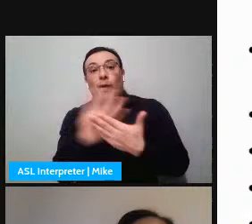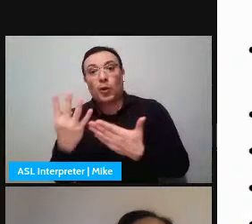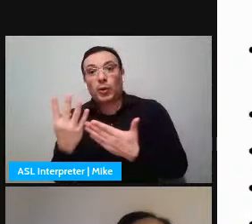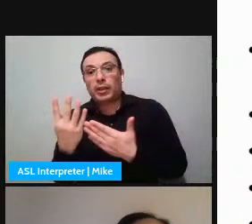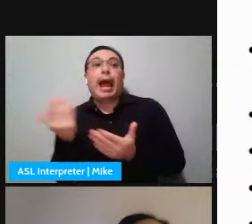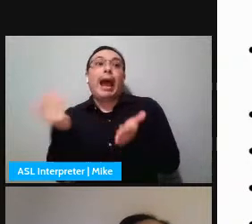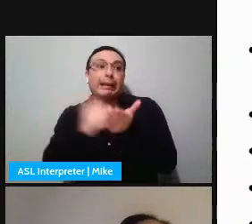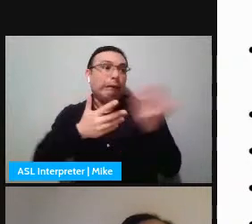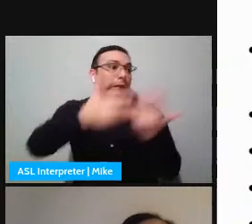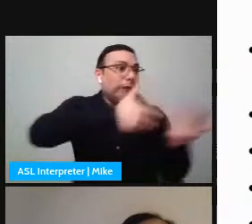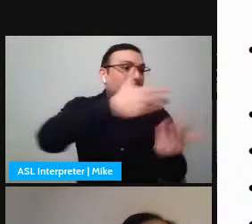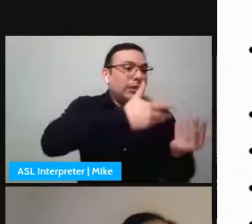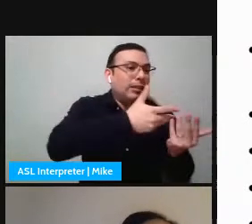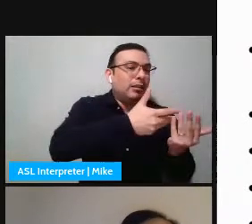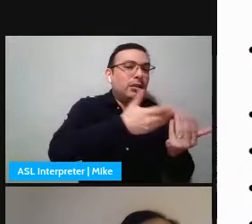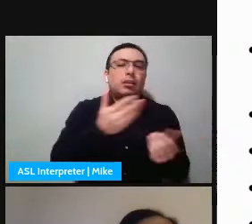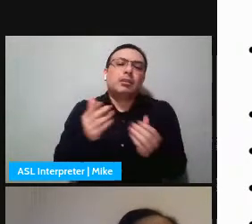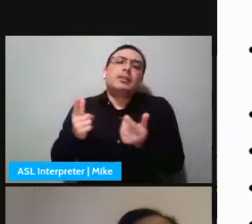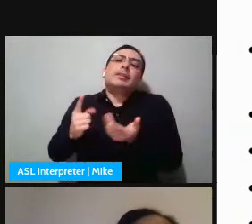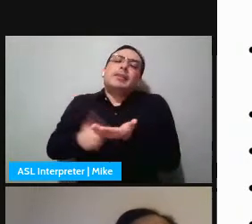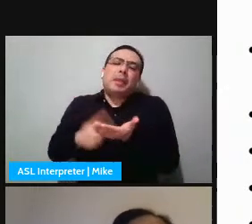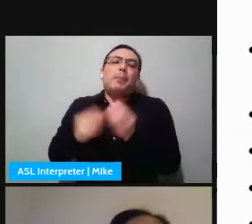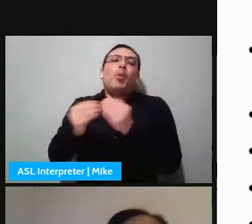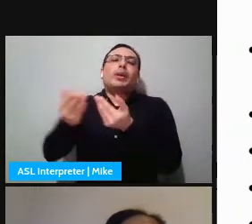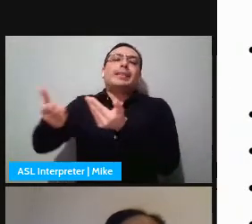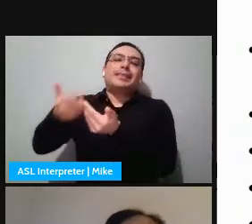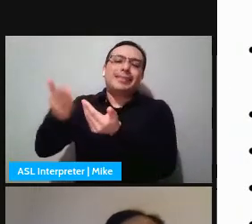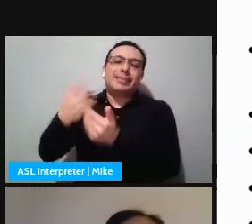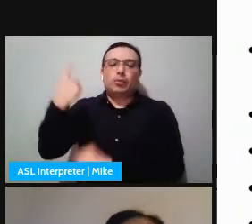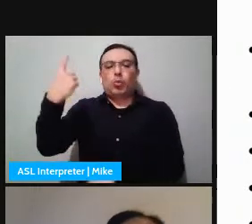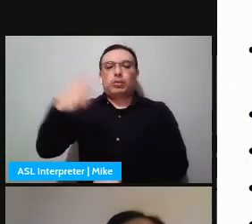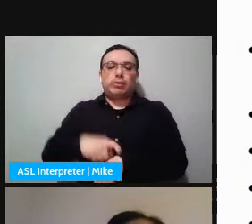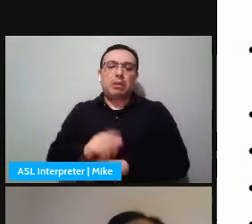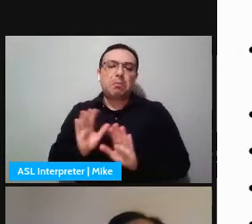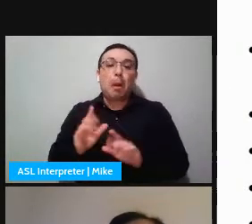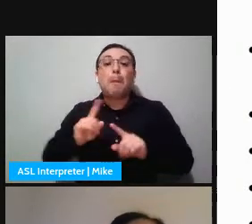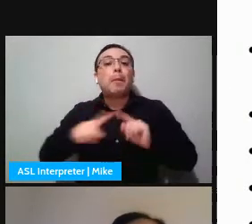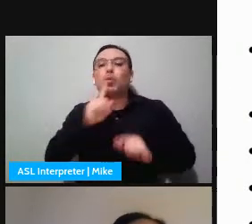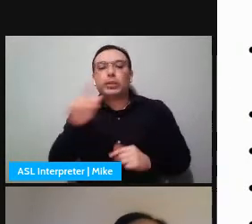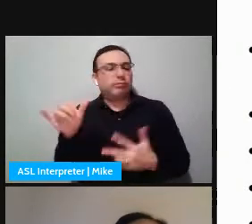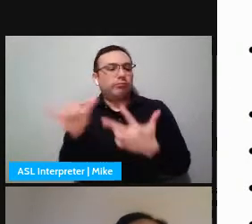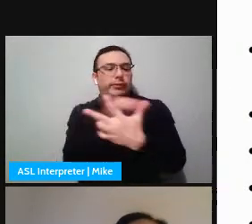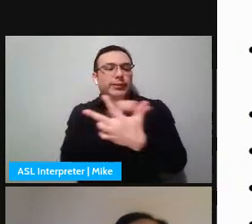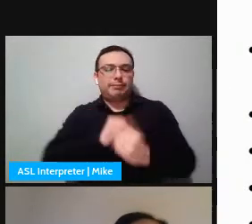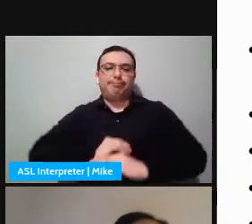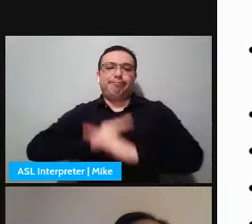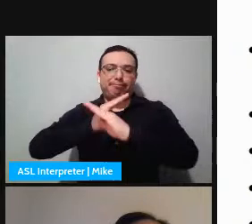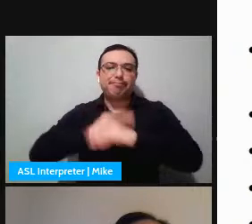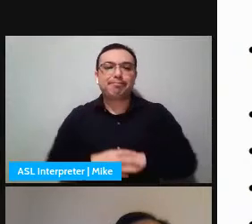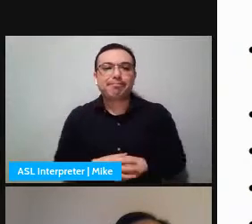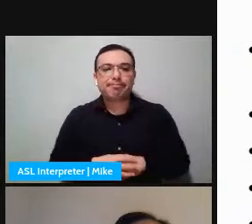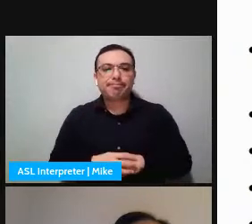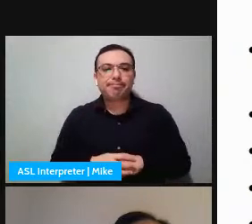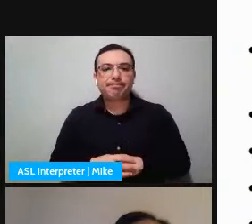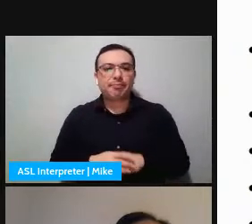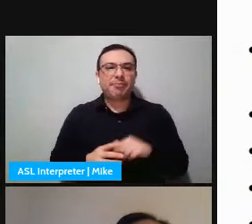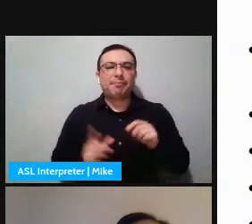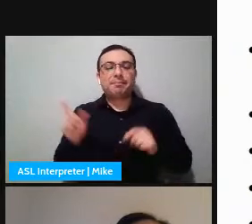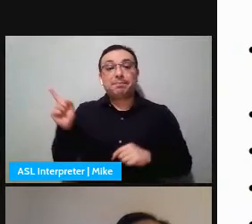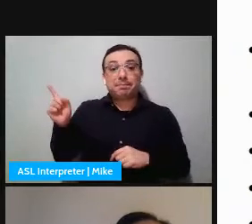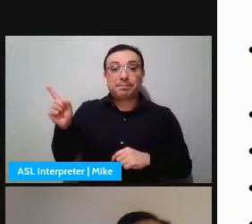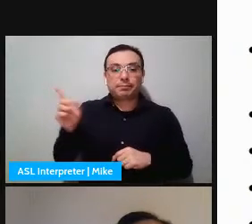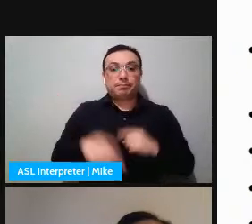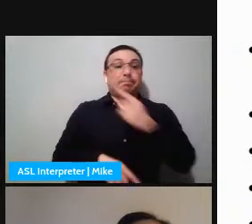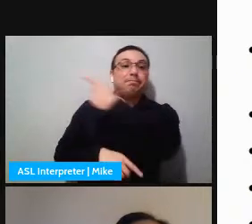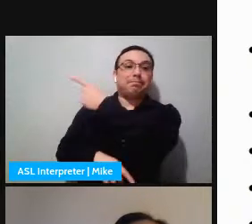vaccine. The other question that we get a lot is about the COVID-19 variants. You may have heard many of these have been emerging